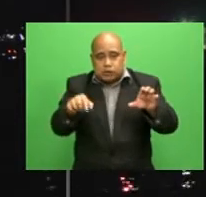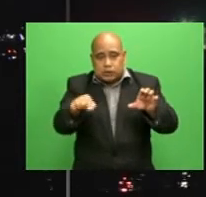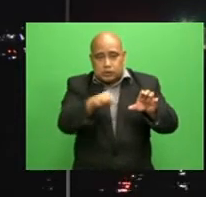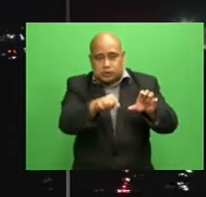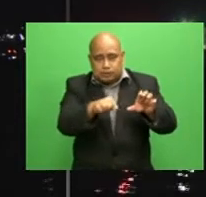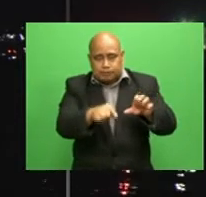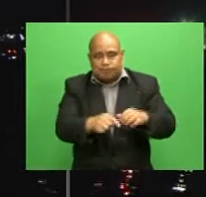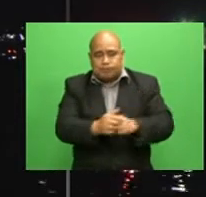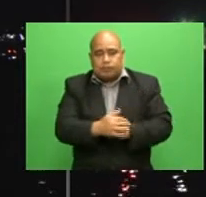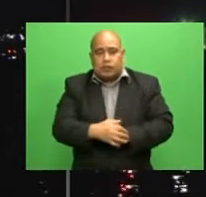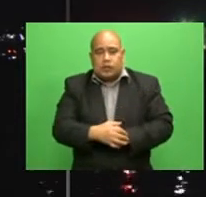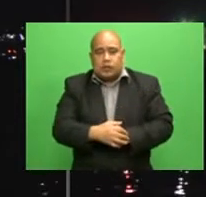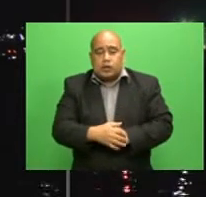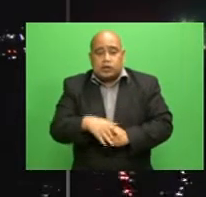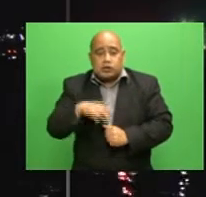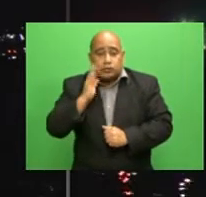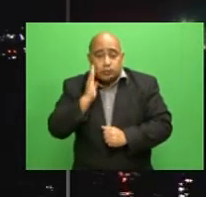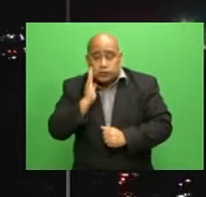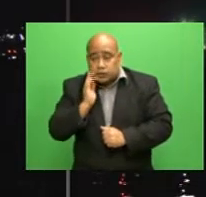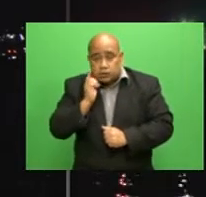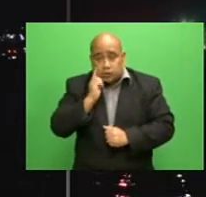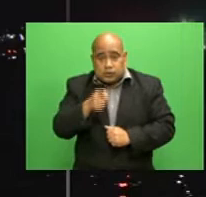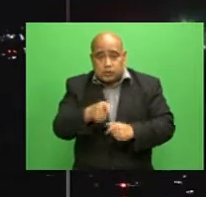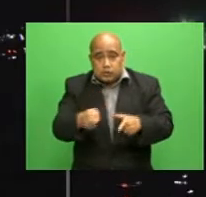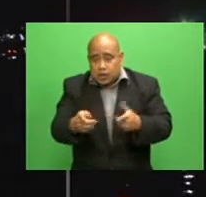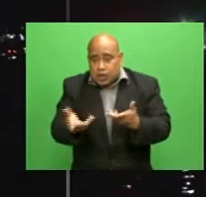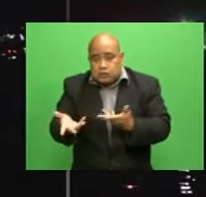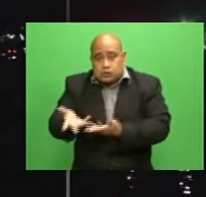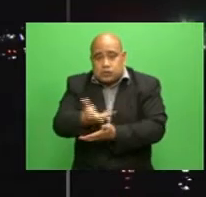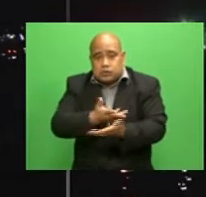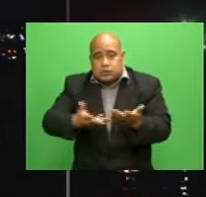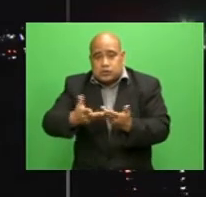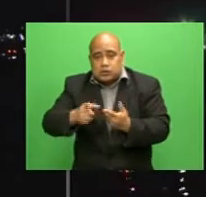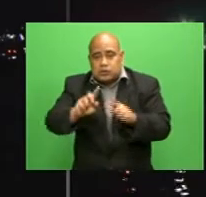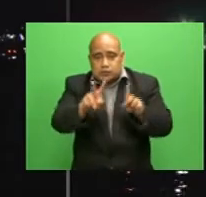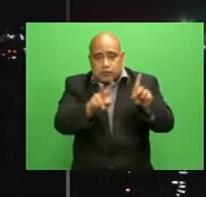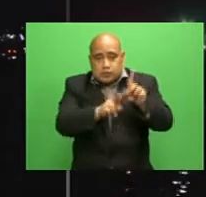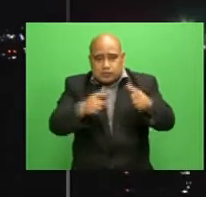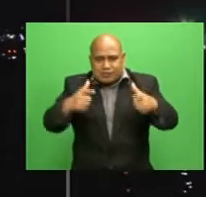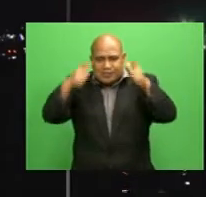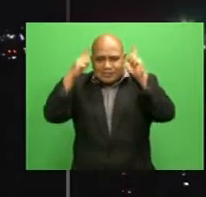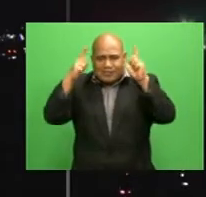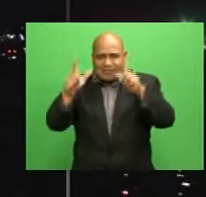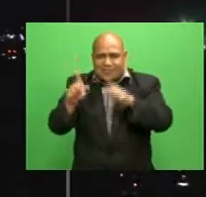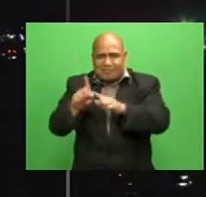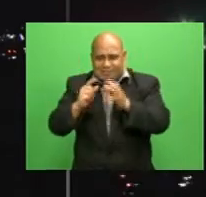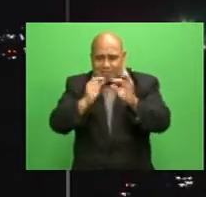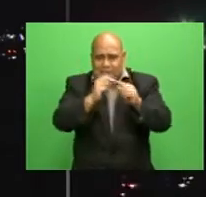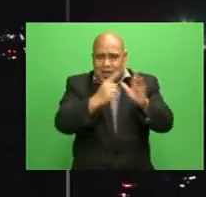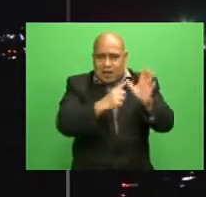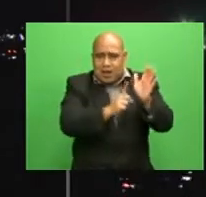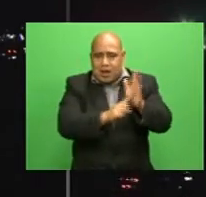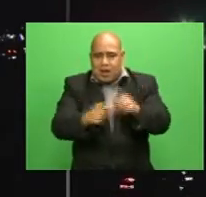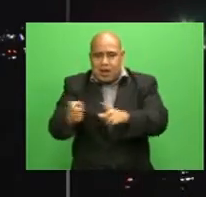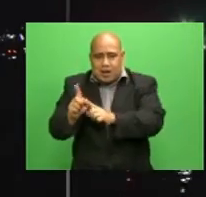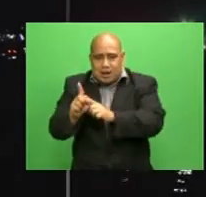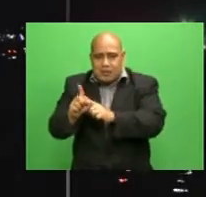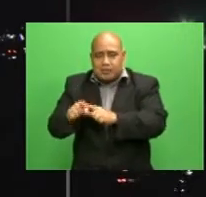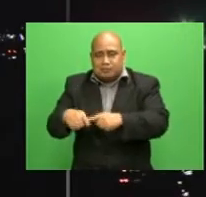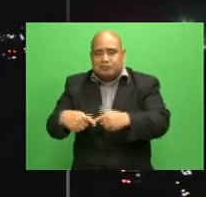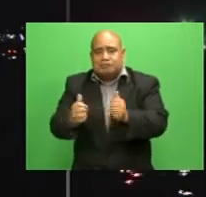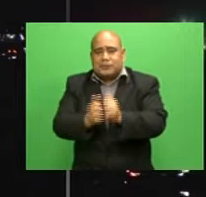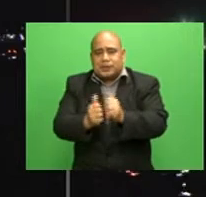allegations against Vice-Chancellor Professor Paul Ahluwalia. Council member Mahmood Khan says many of his colleagues have either written